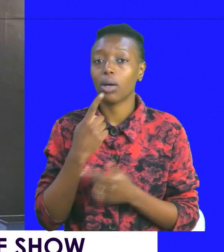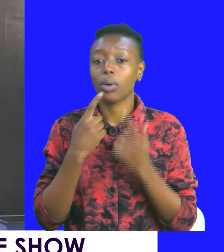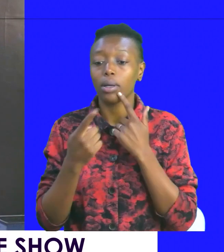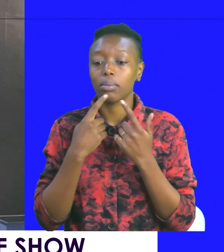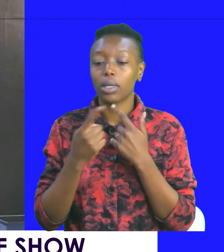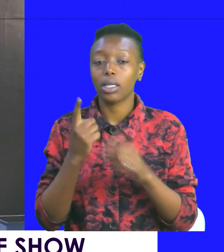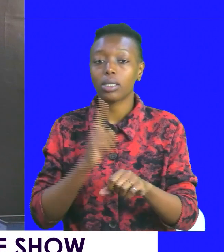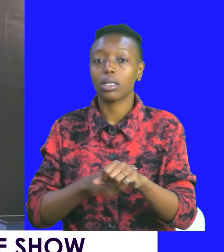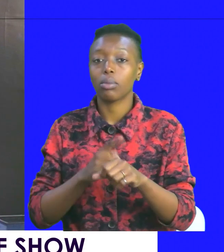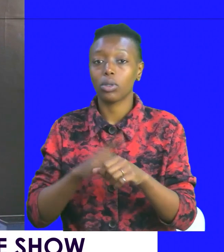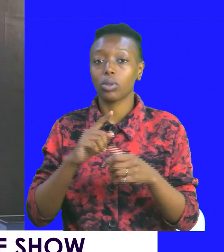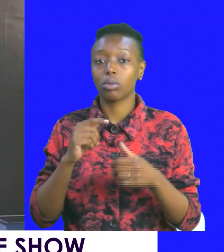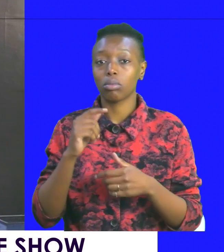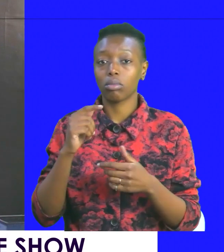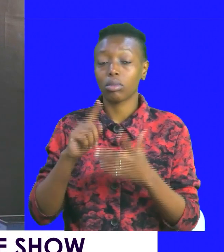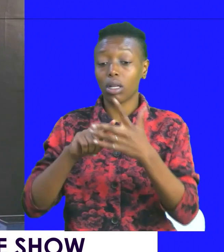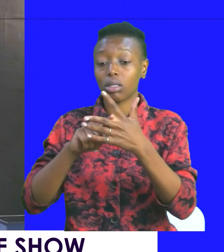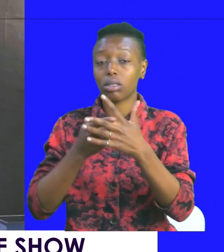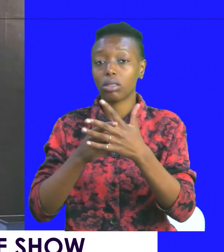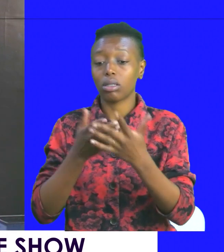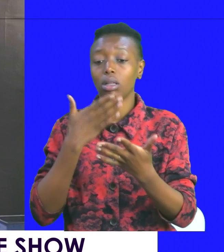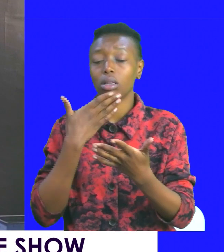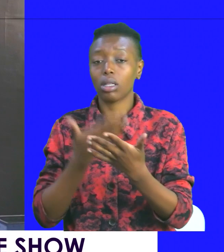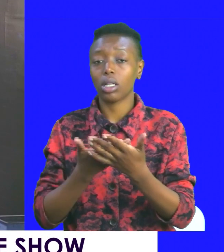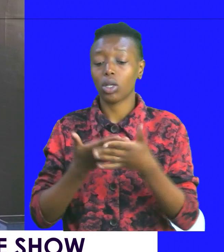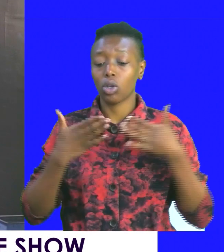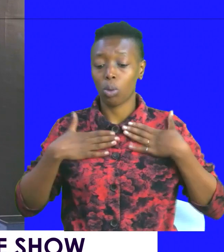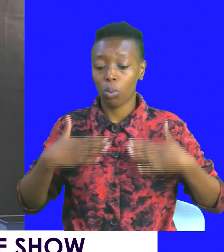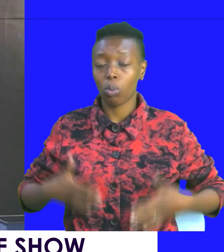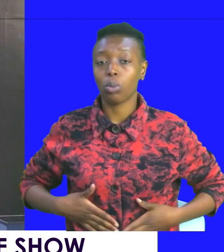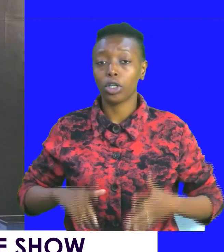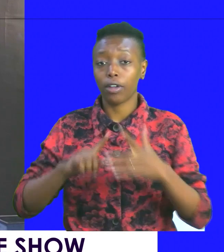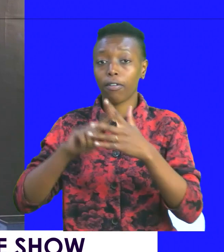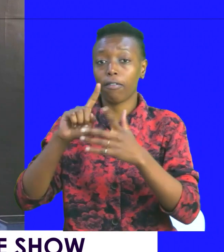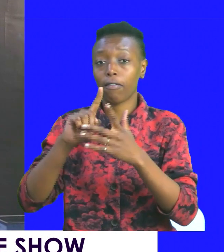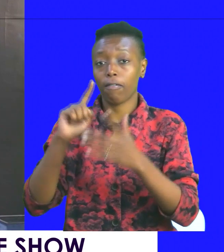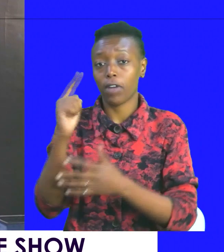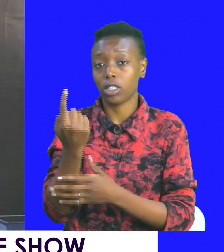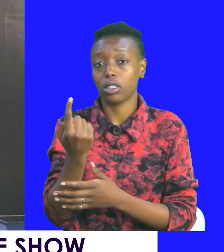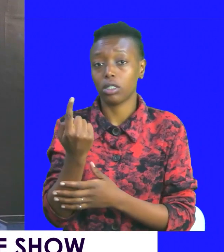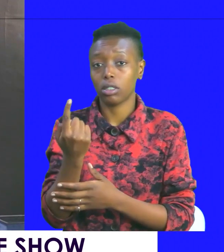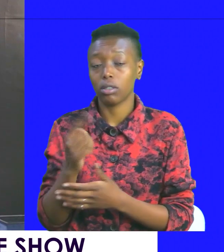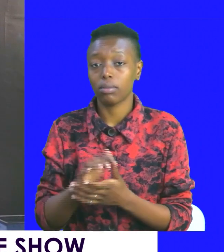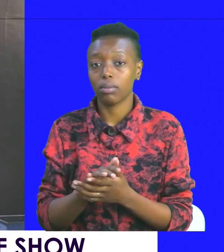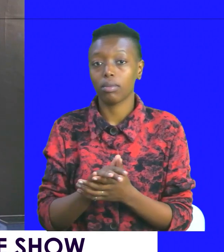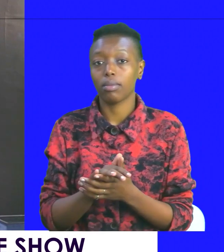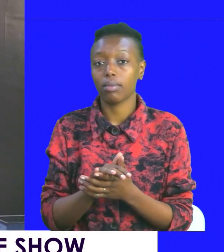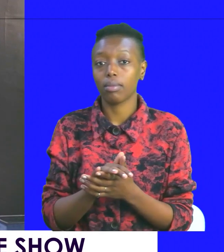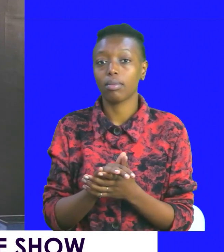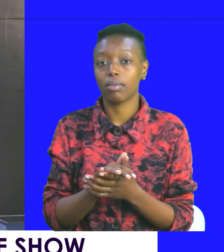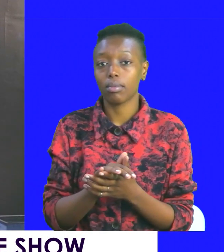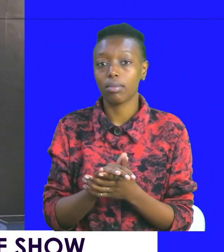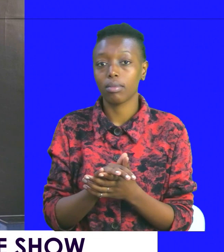of appreciation. You see, appreciation, I can put it to what comes out of your face.